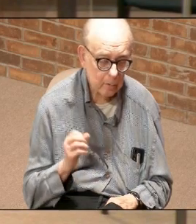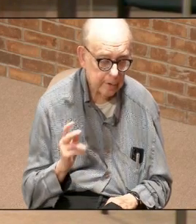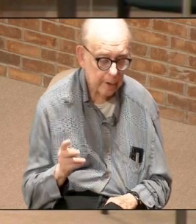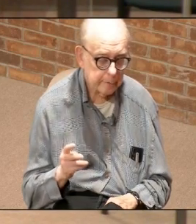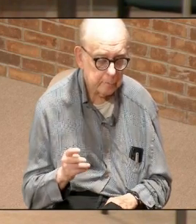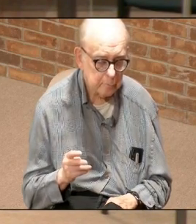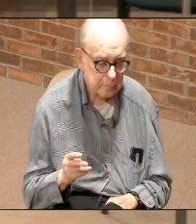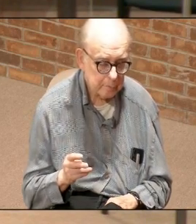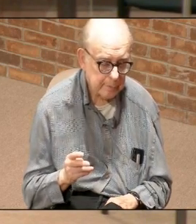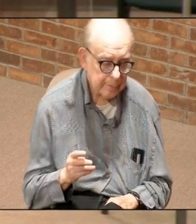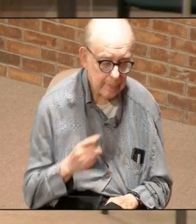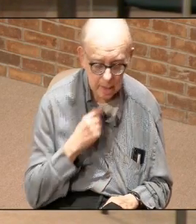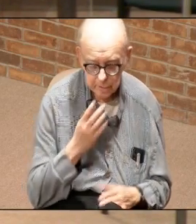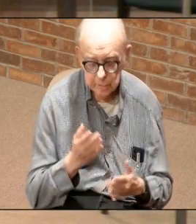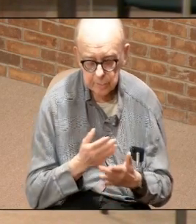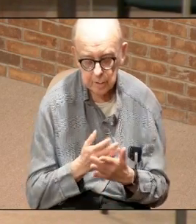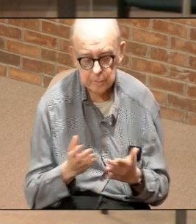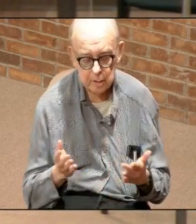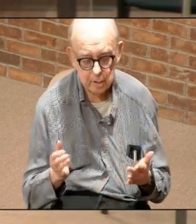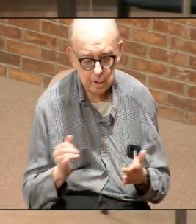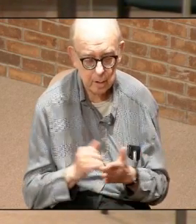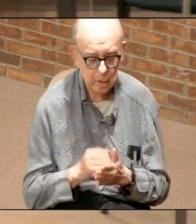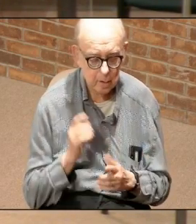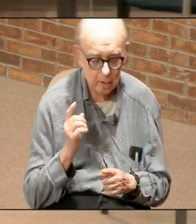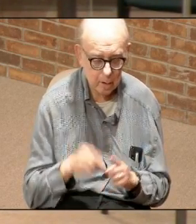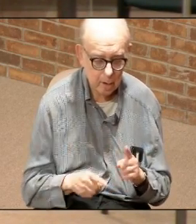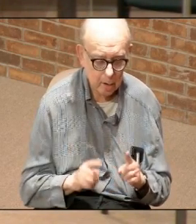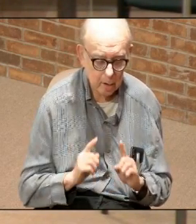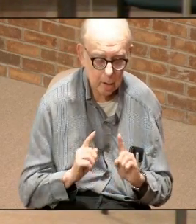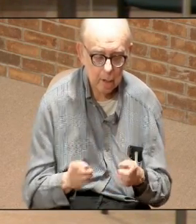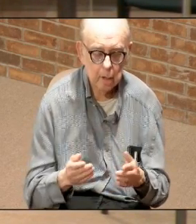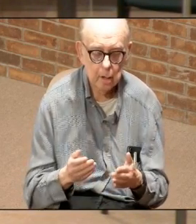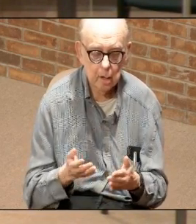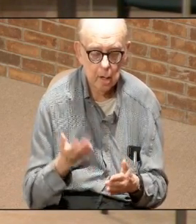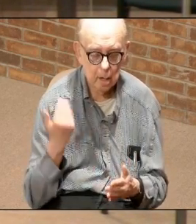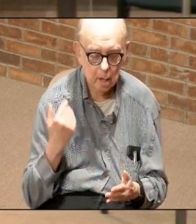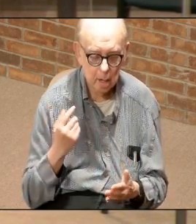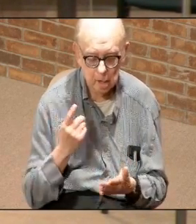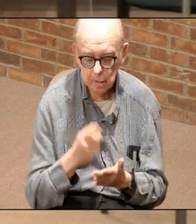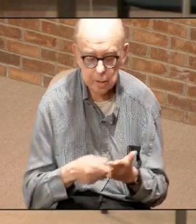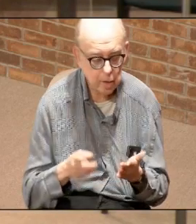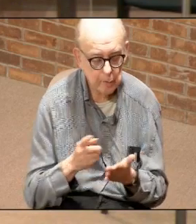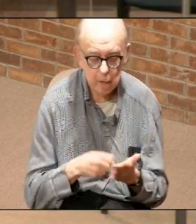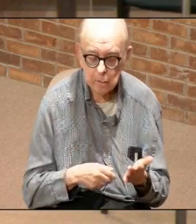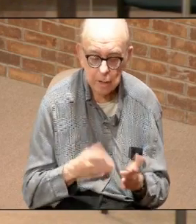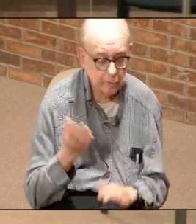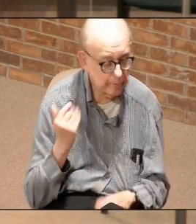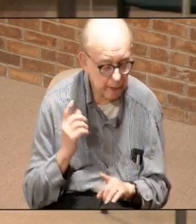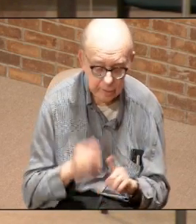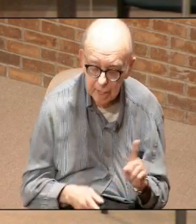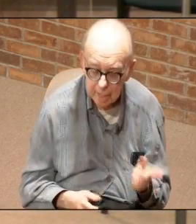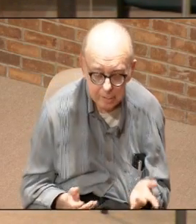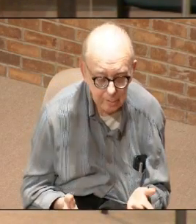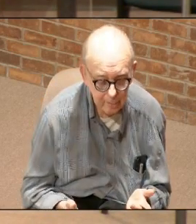Okay? And let me say this to y'all. You can't go back and correct your past.